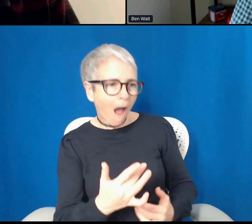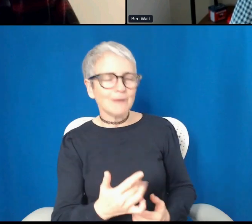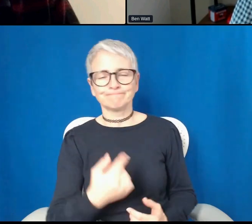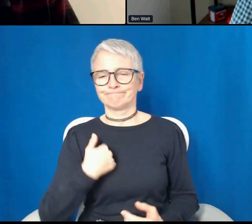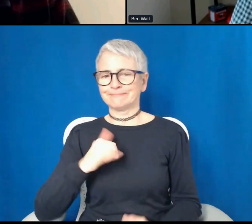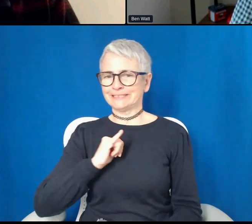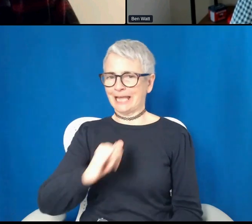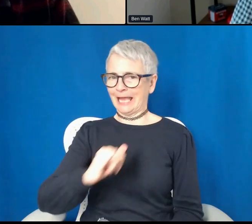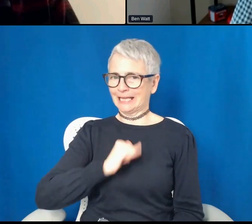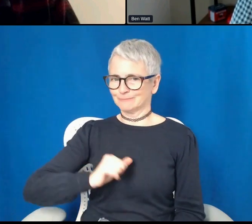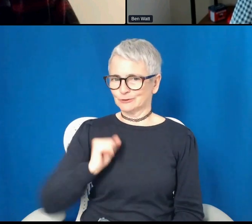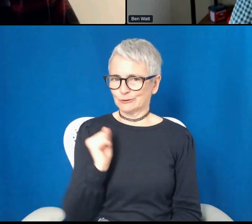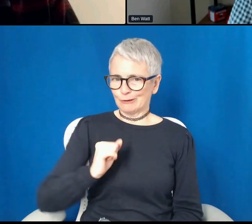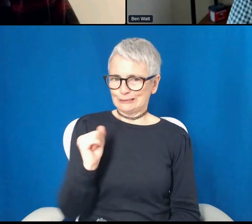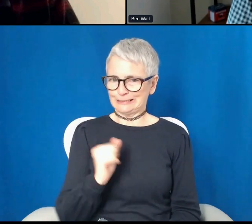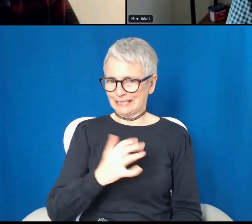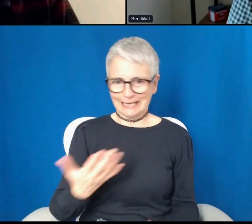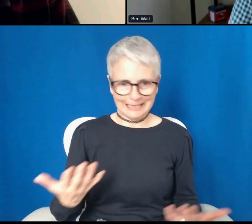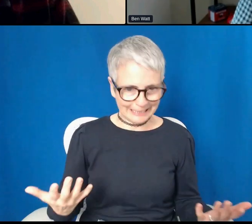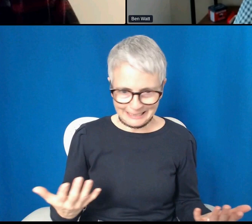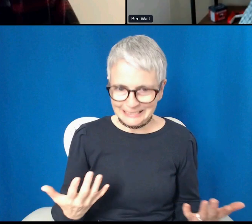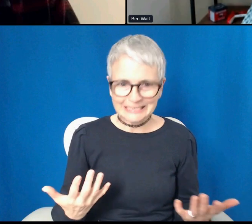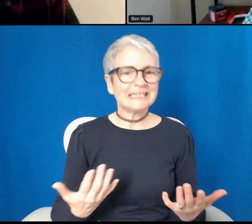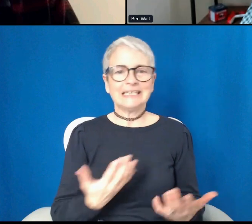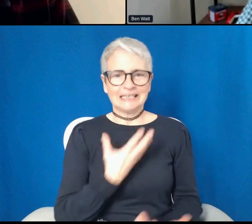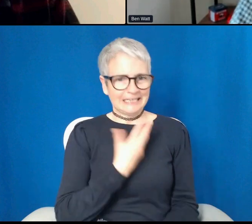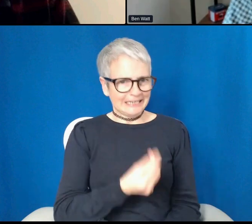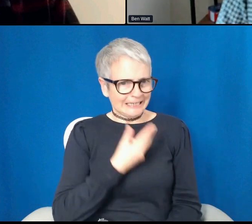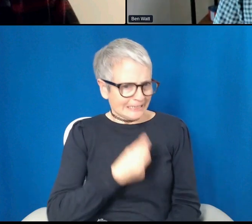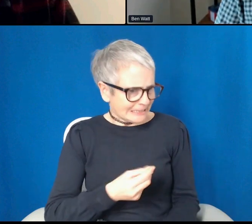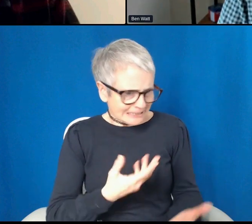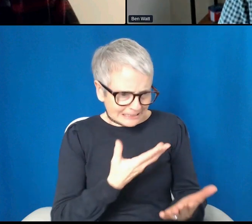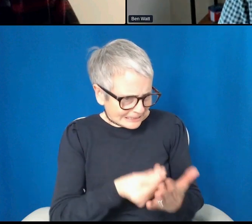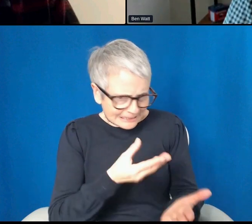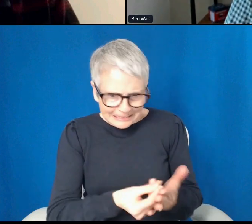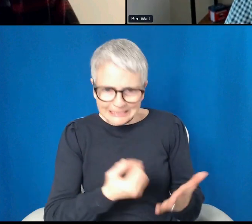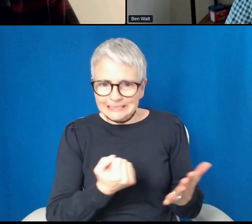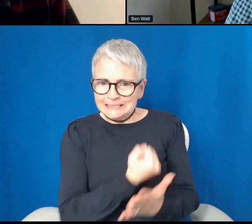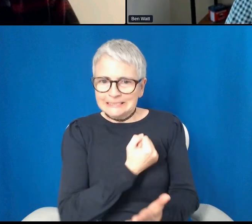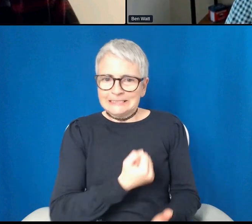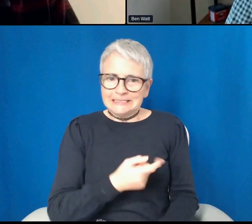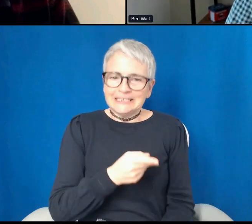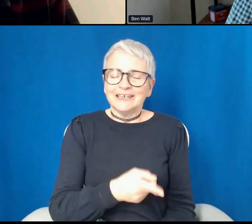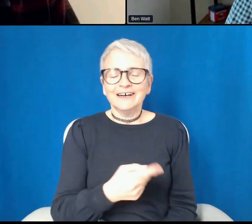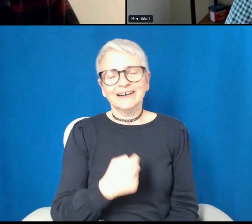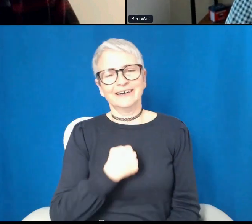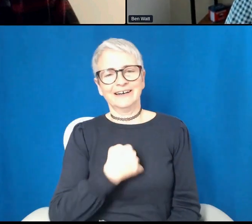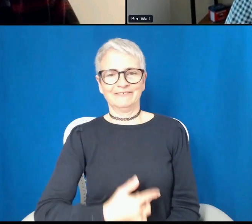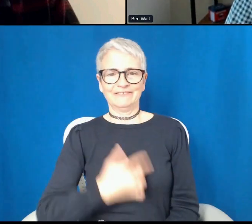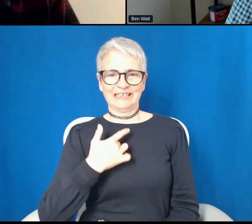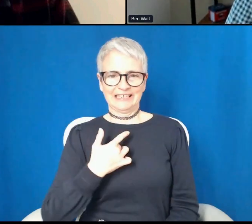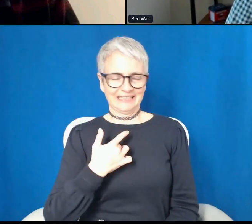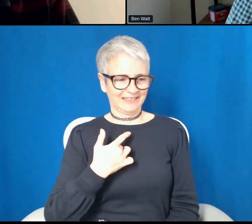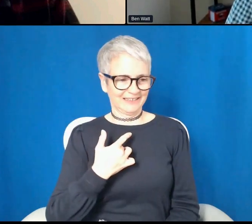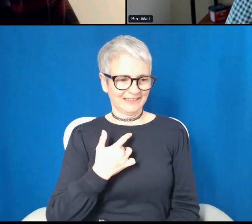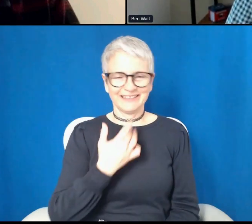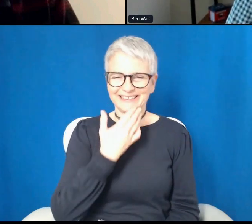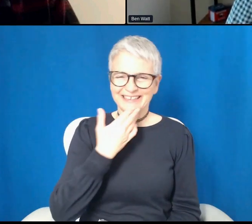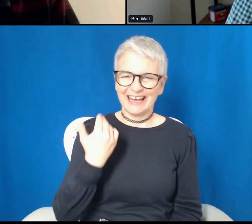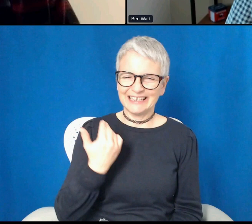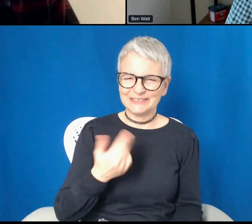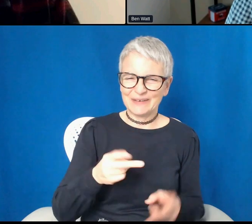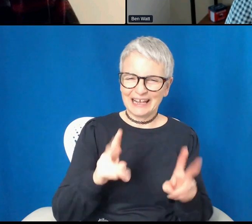accent not being picked up. Yeah. So I always feel like that's a nice comment to